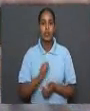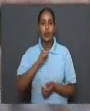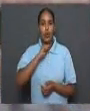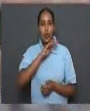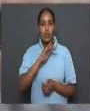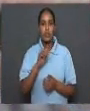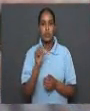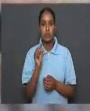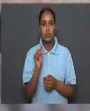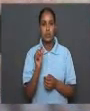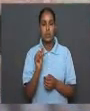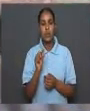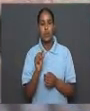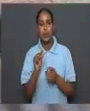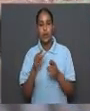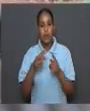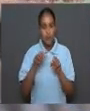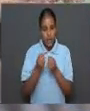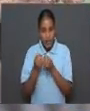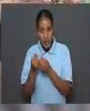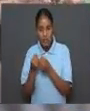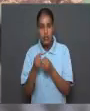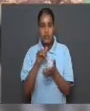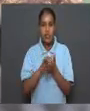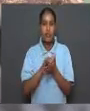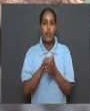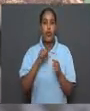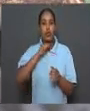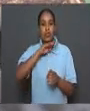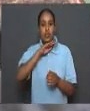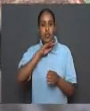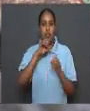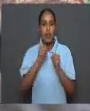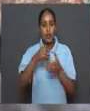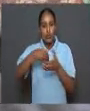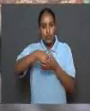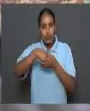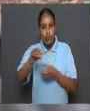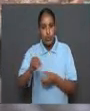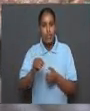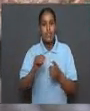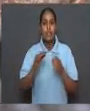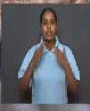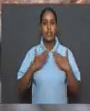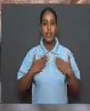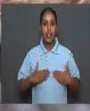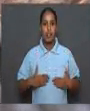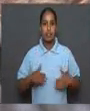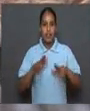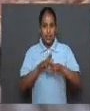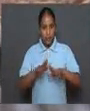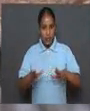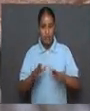Corroded pieces can break away, and the item that is corroding can lose its structural